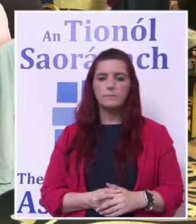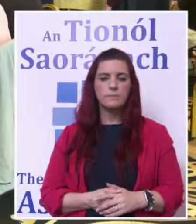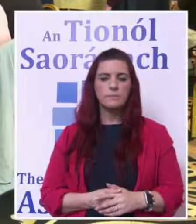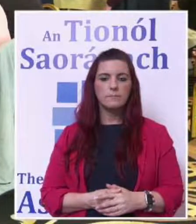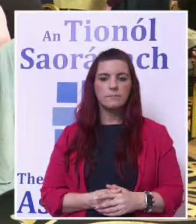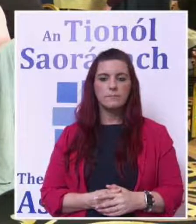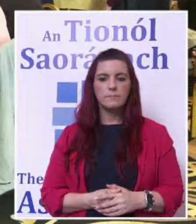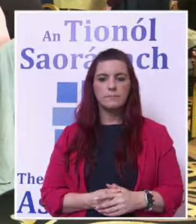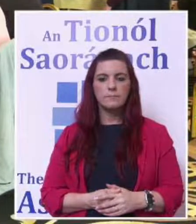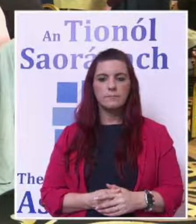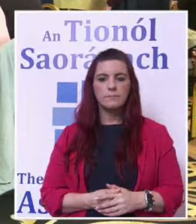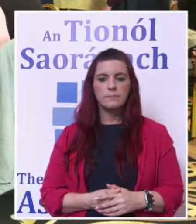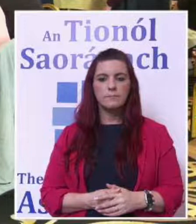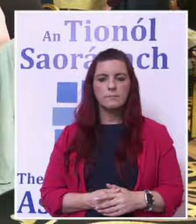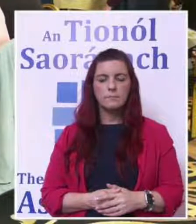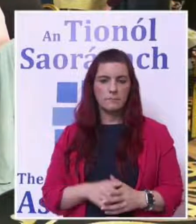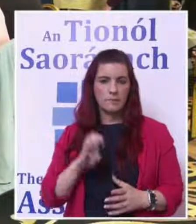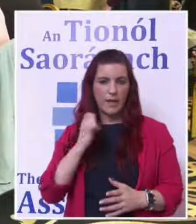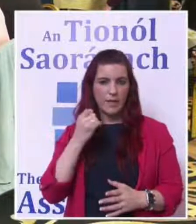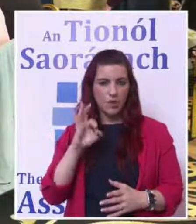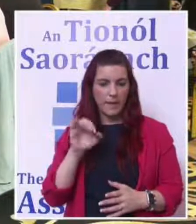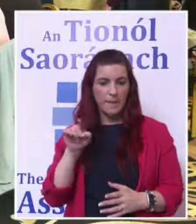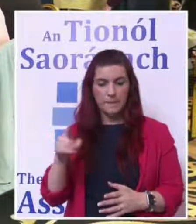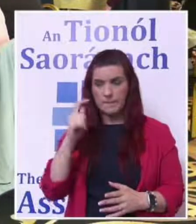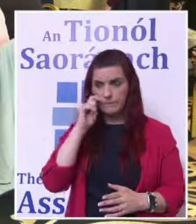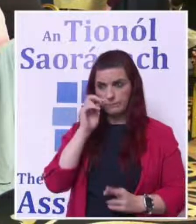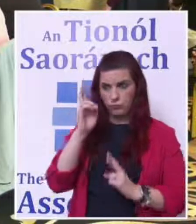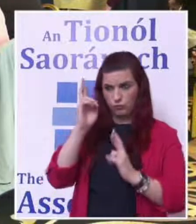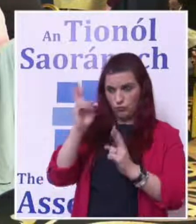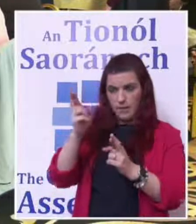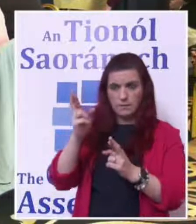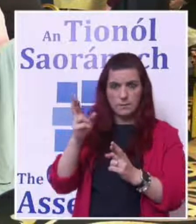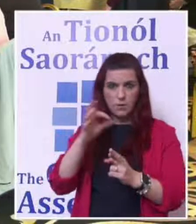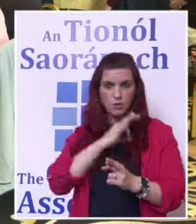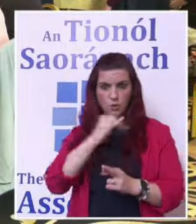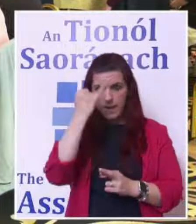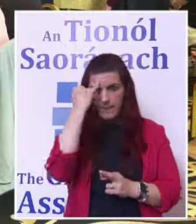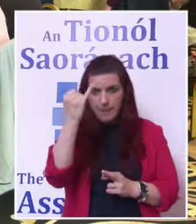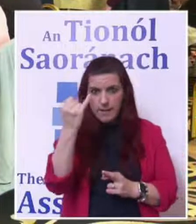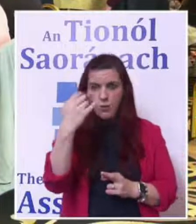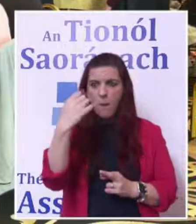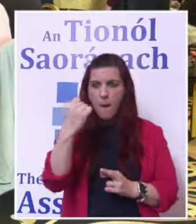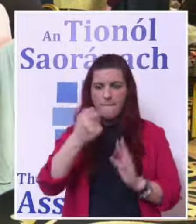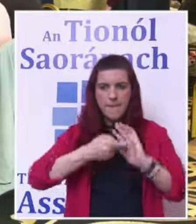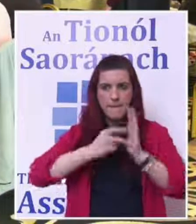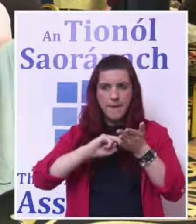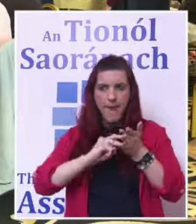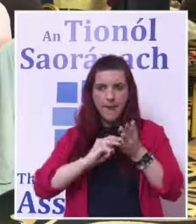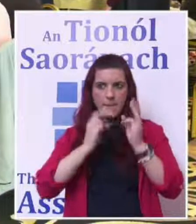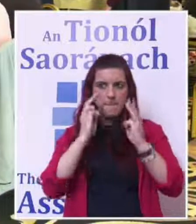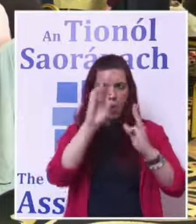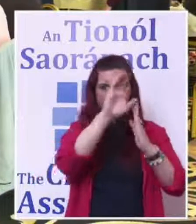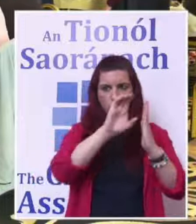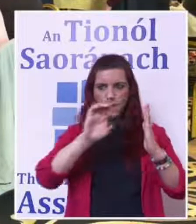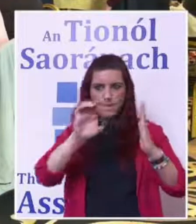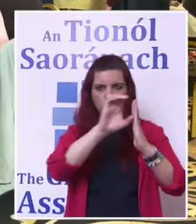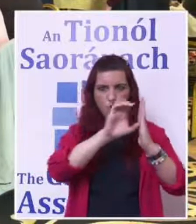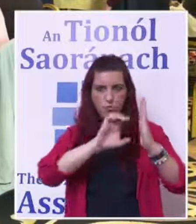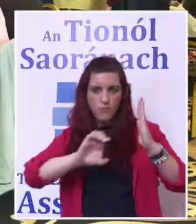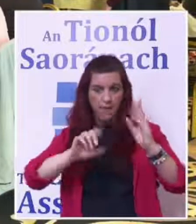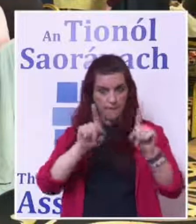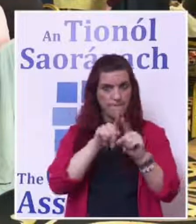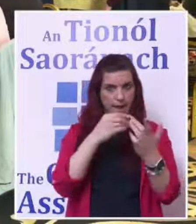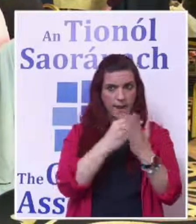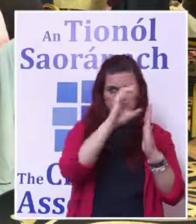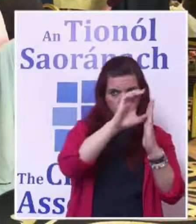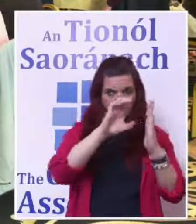Professor Breen? Yeah, I think Sean is spot on. I think it's a very good idea to have sort of a schedule of powers and finances to be transferred.